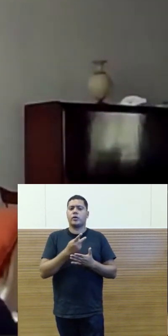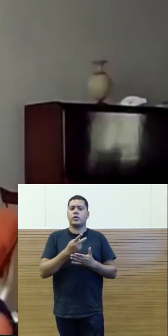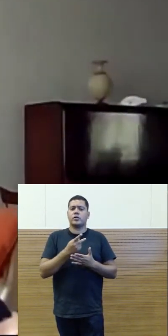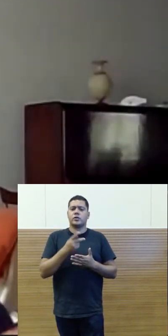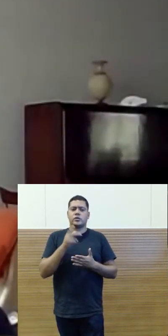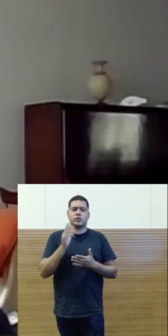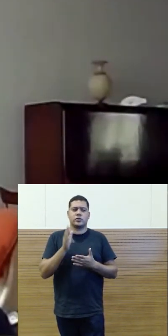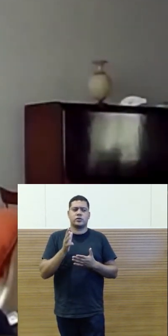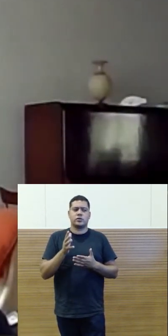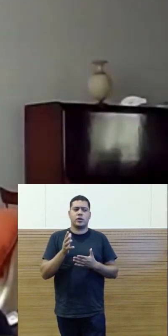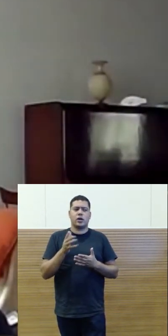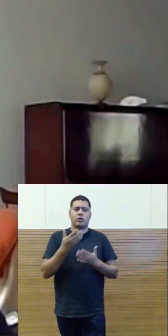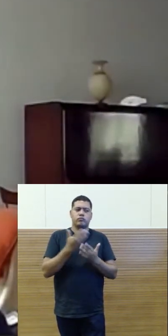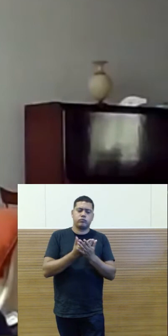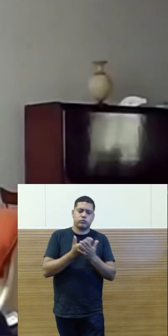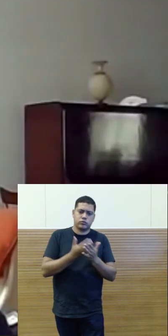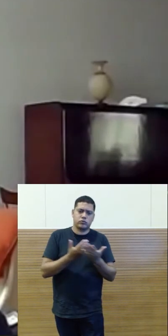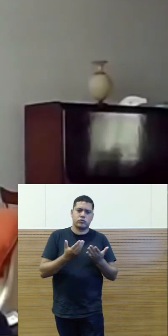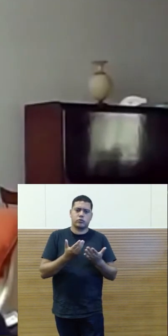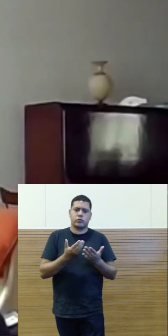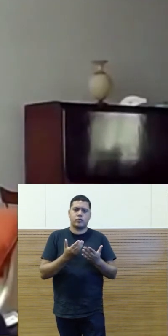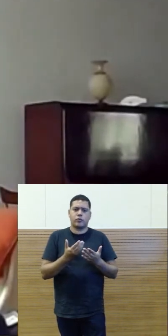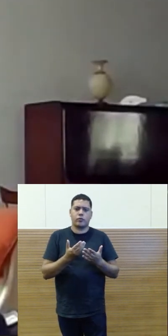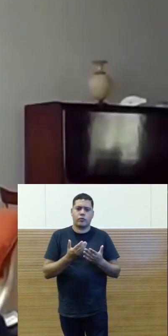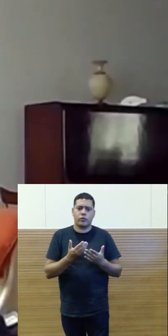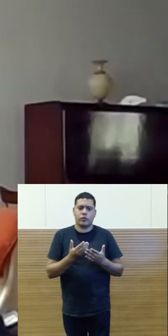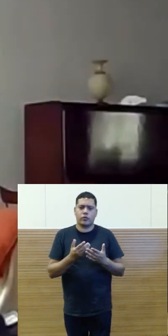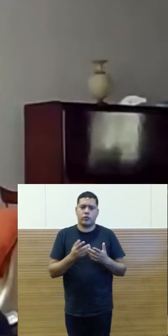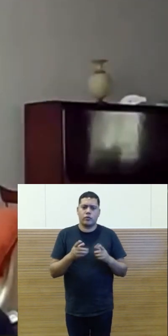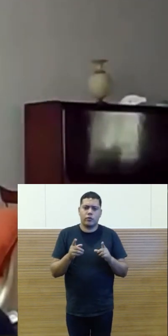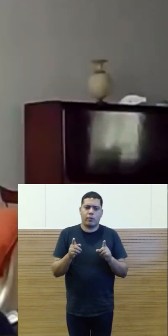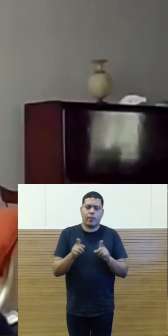this evidence shows us from the